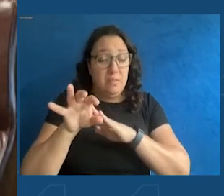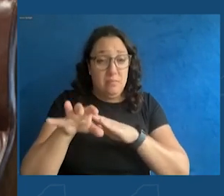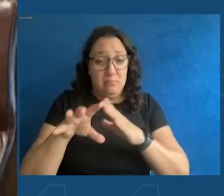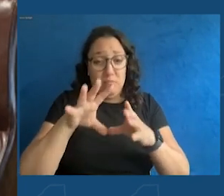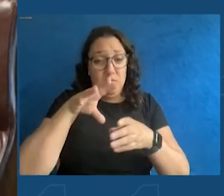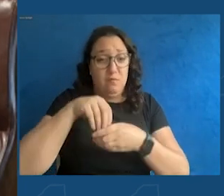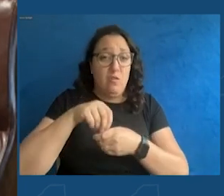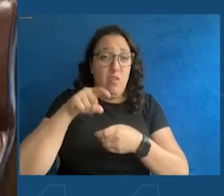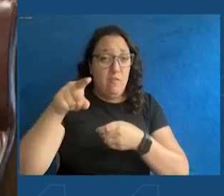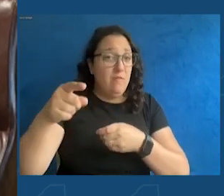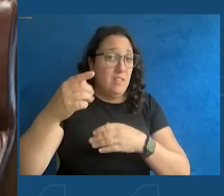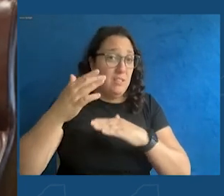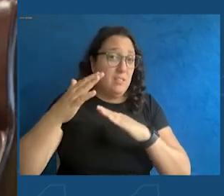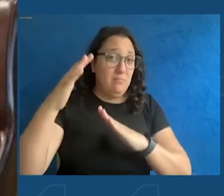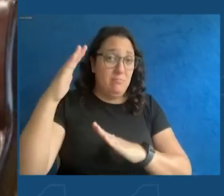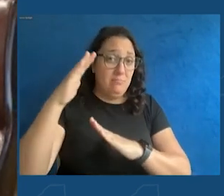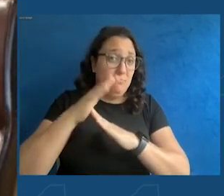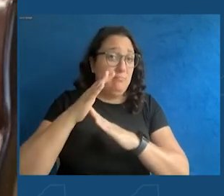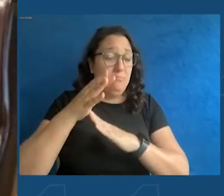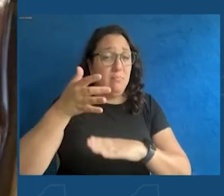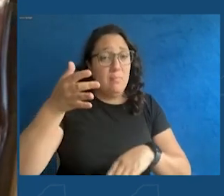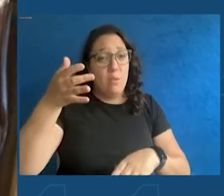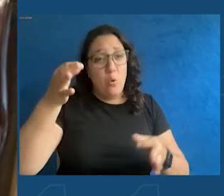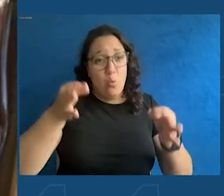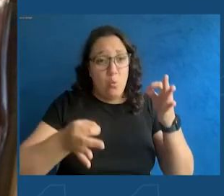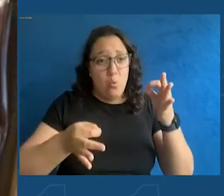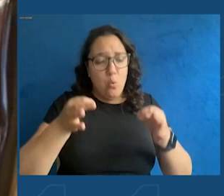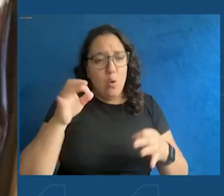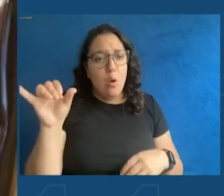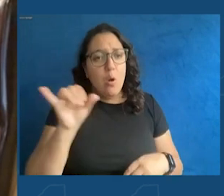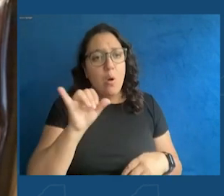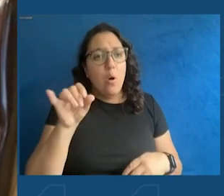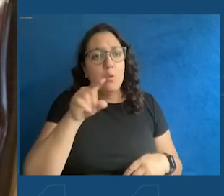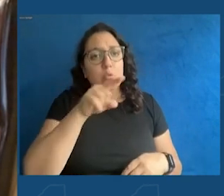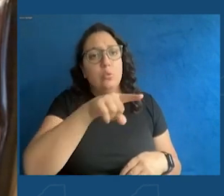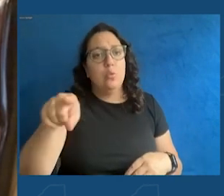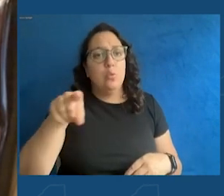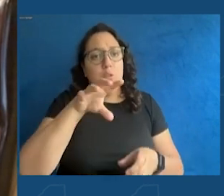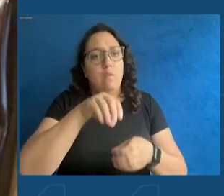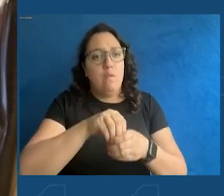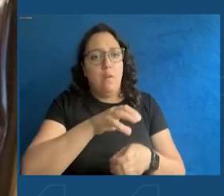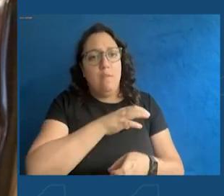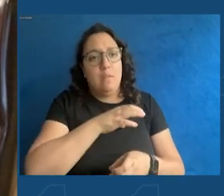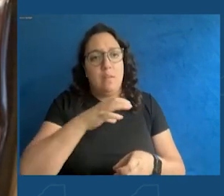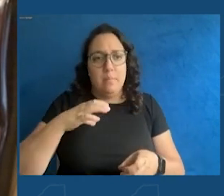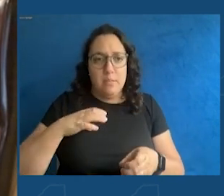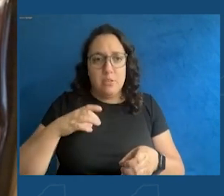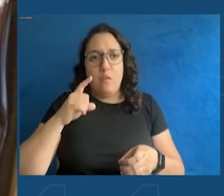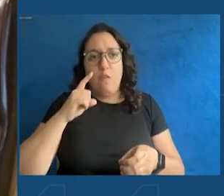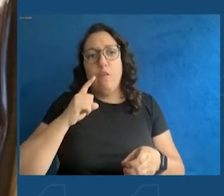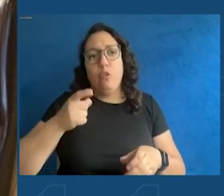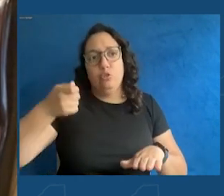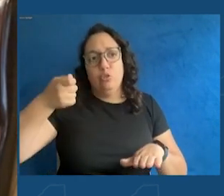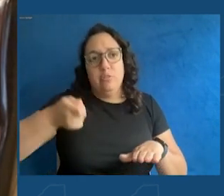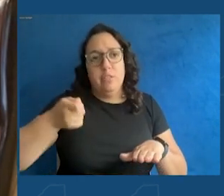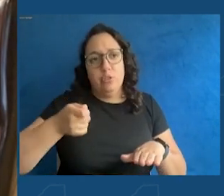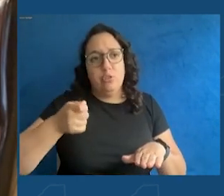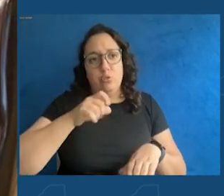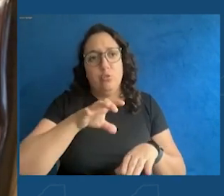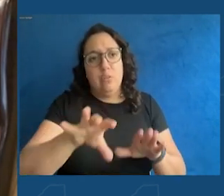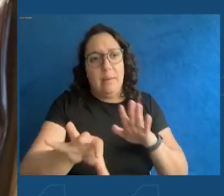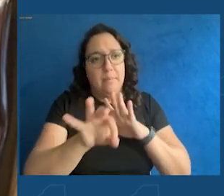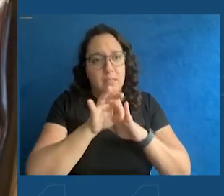highest court. I also want to thank the members of the Commission on Judicial Nominations, some of whom are here today,